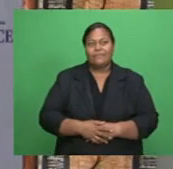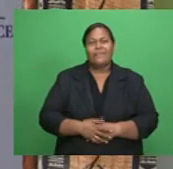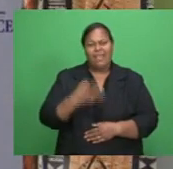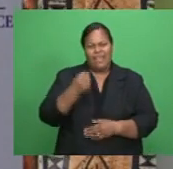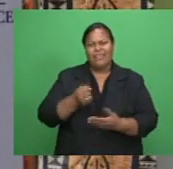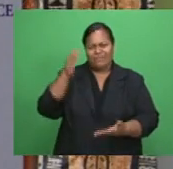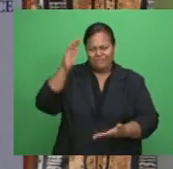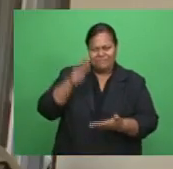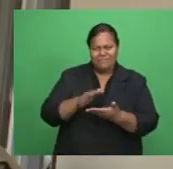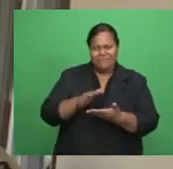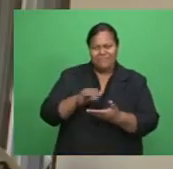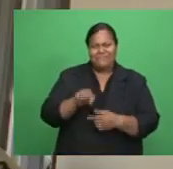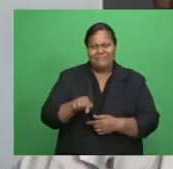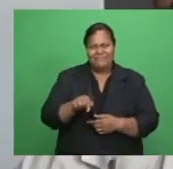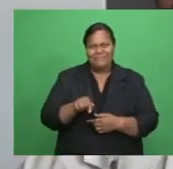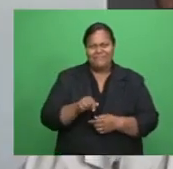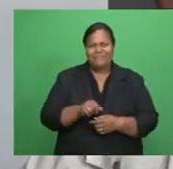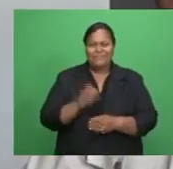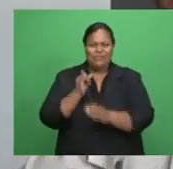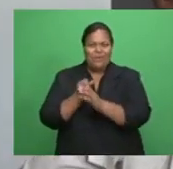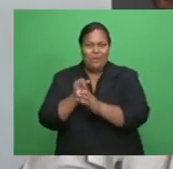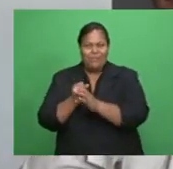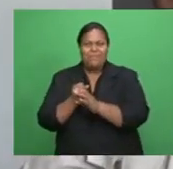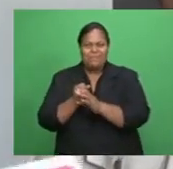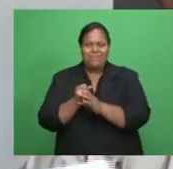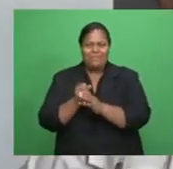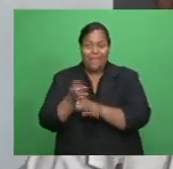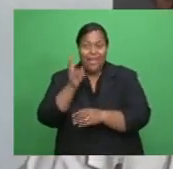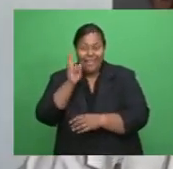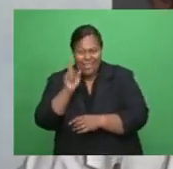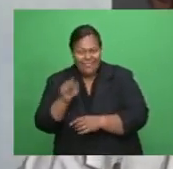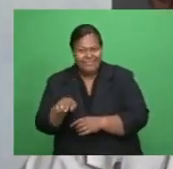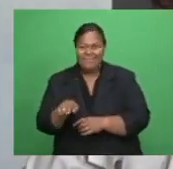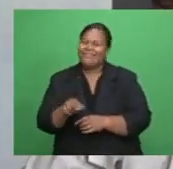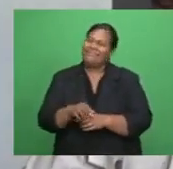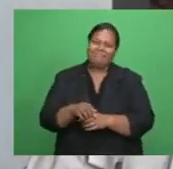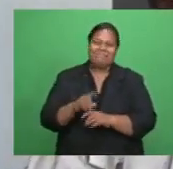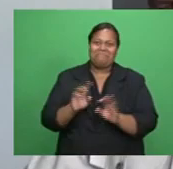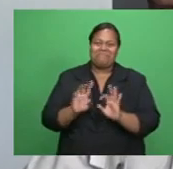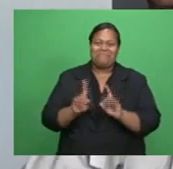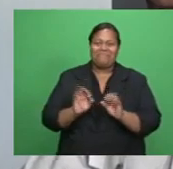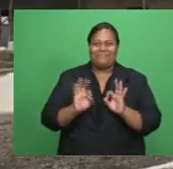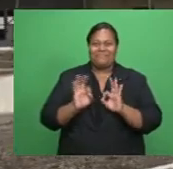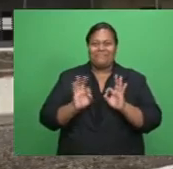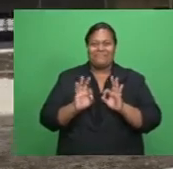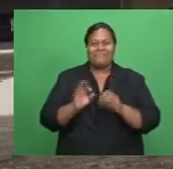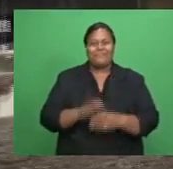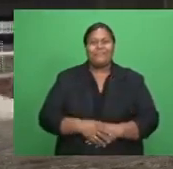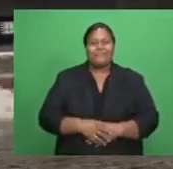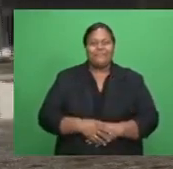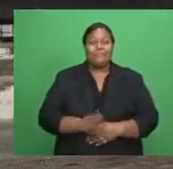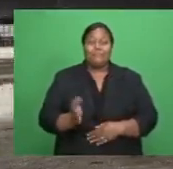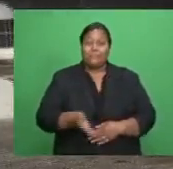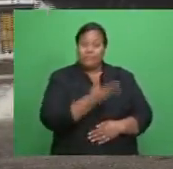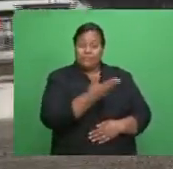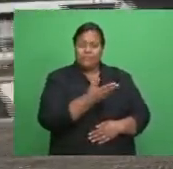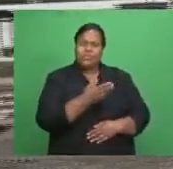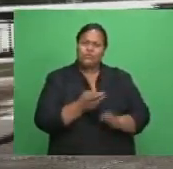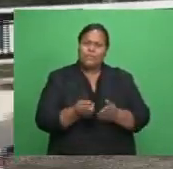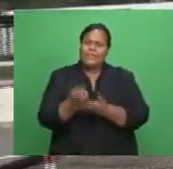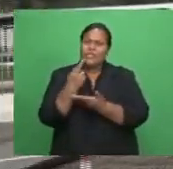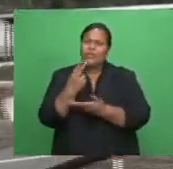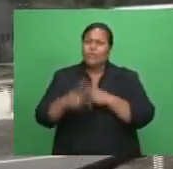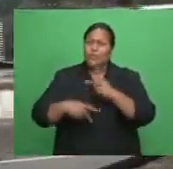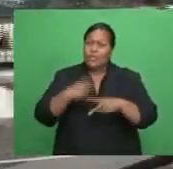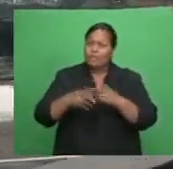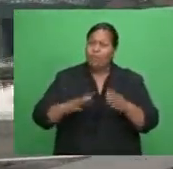reduction in our recidivism rate. Senior Superintendent Salote Panapasa says the rehabilitation process for all inmates are